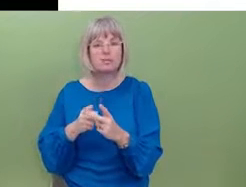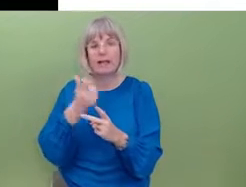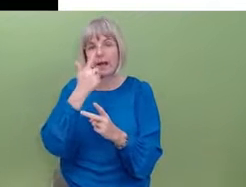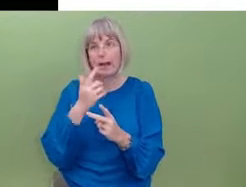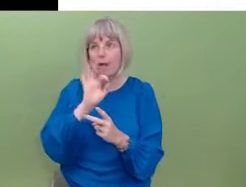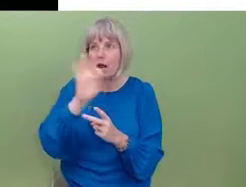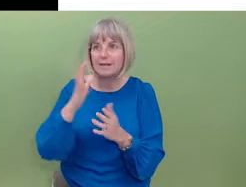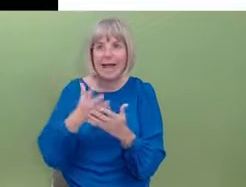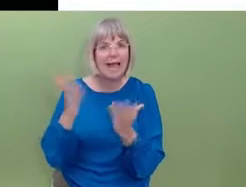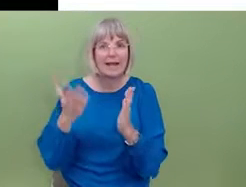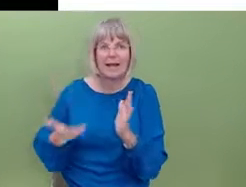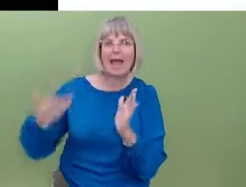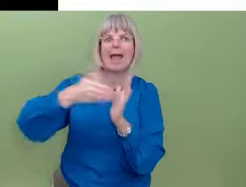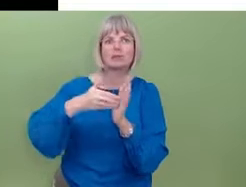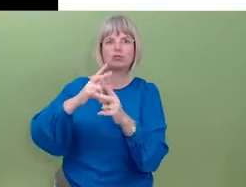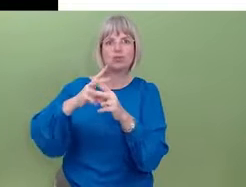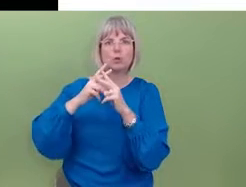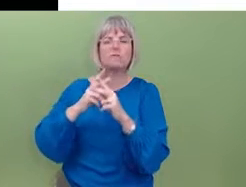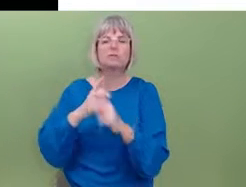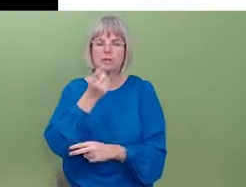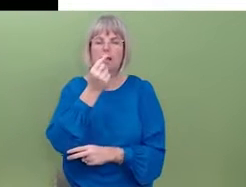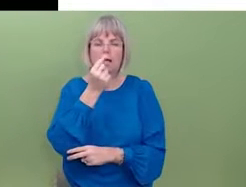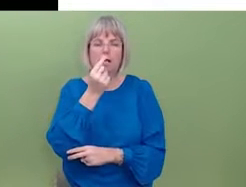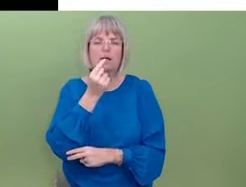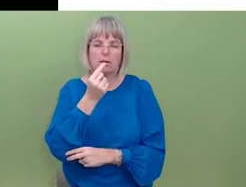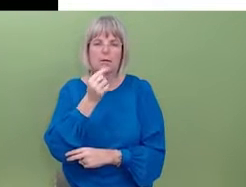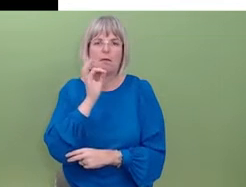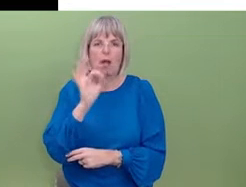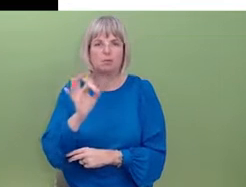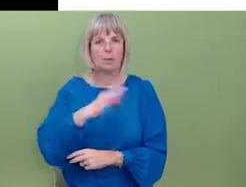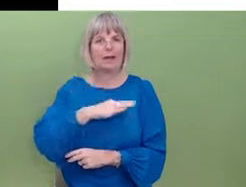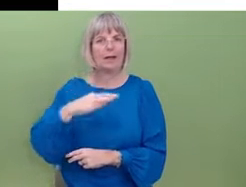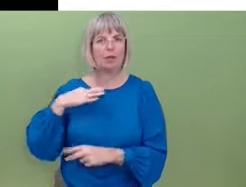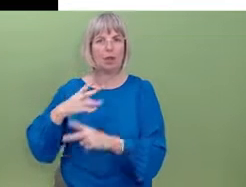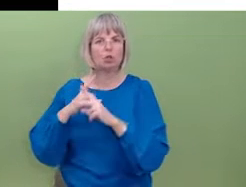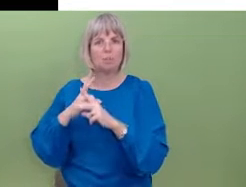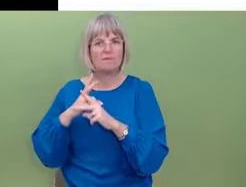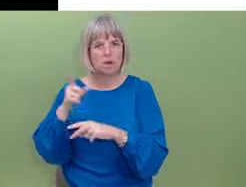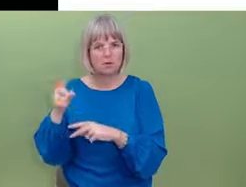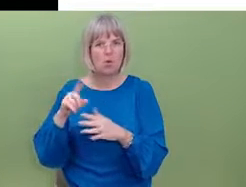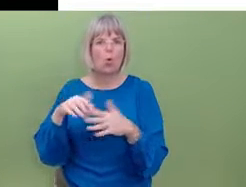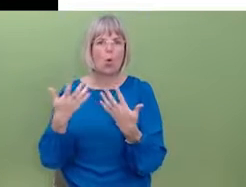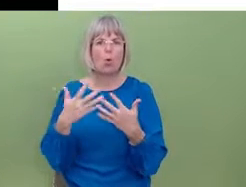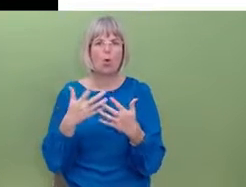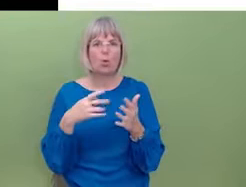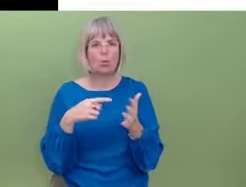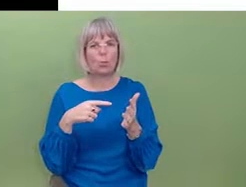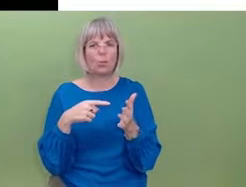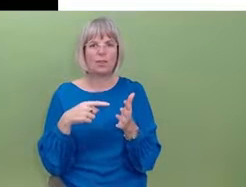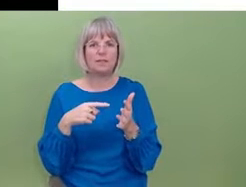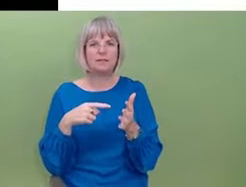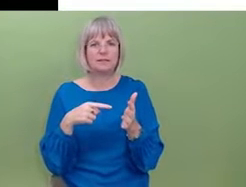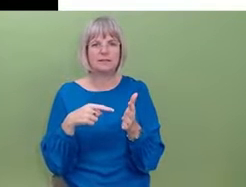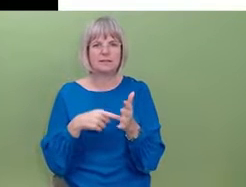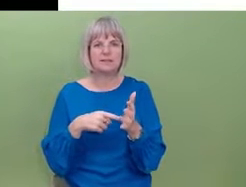working with complex cases with the clinical supervisor or with the team around the child. ROMs can be